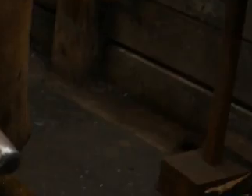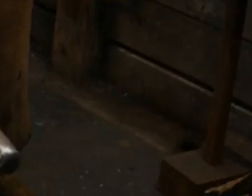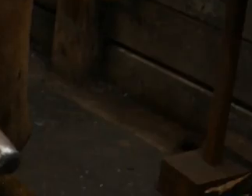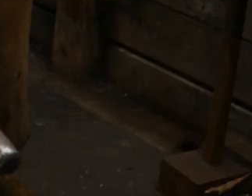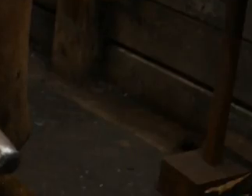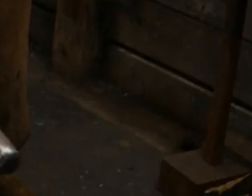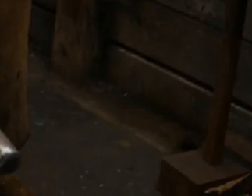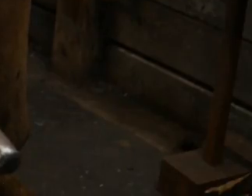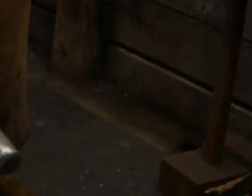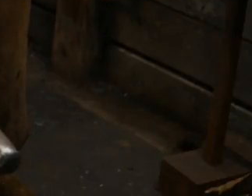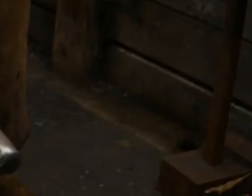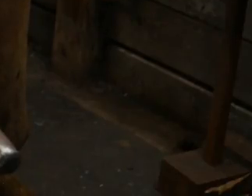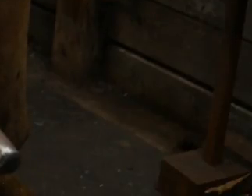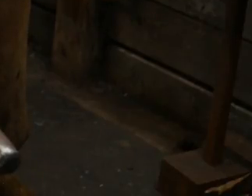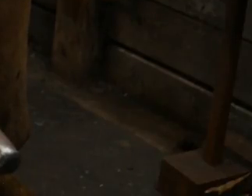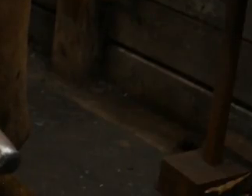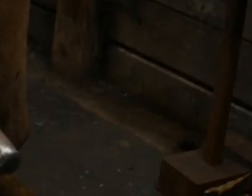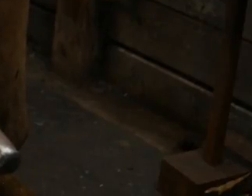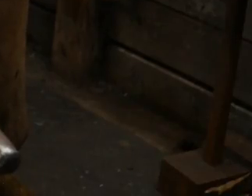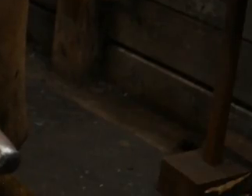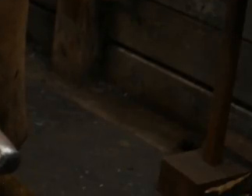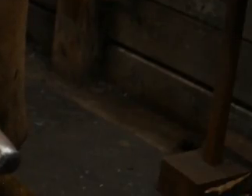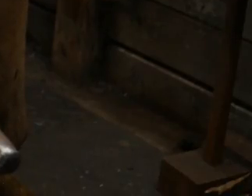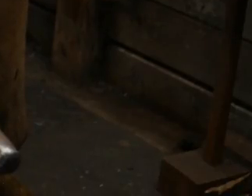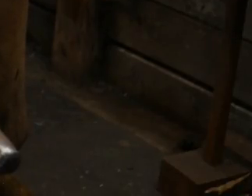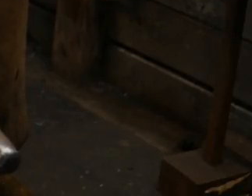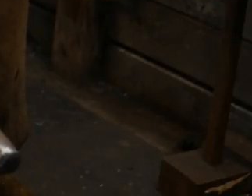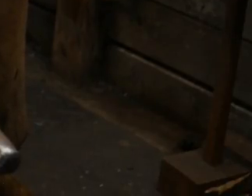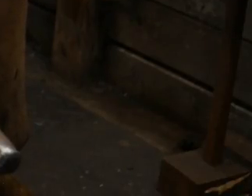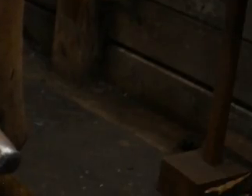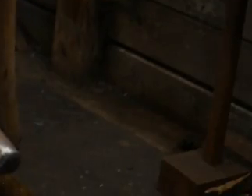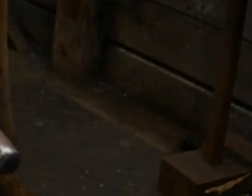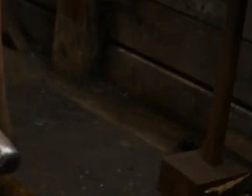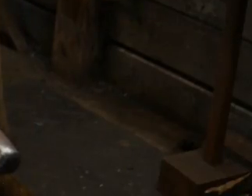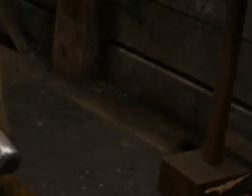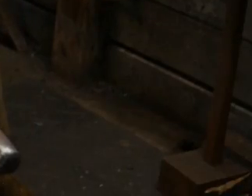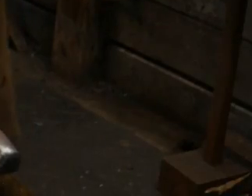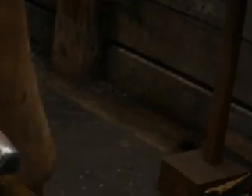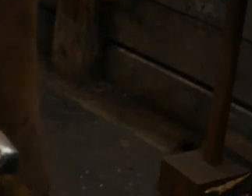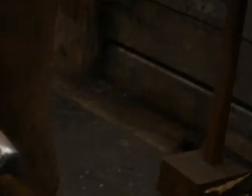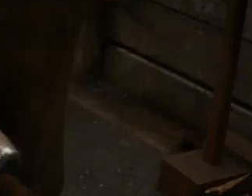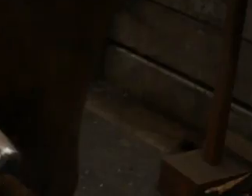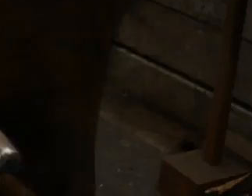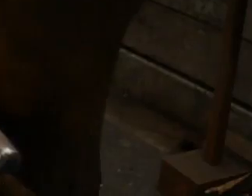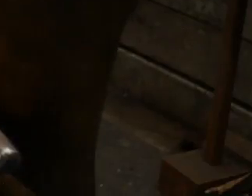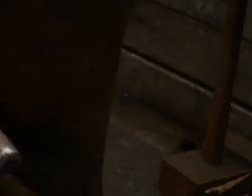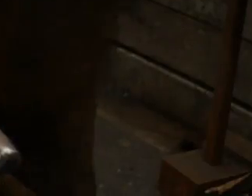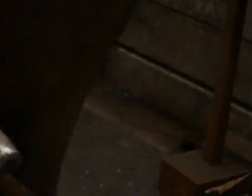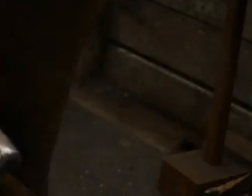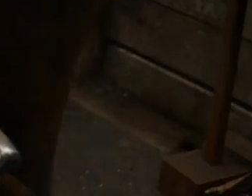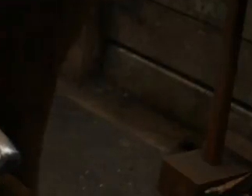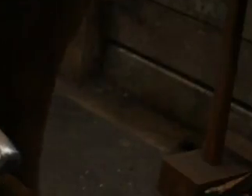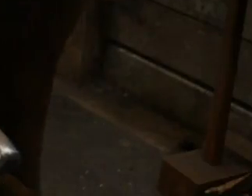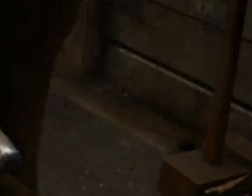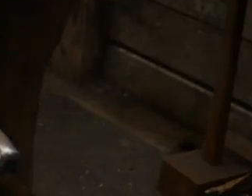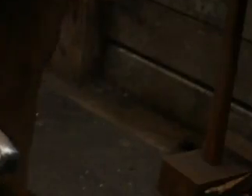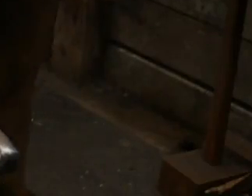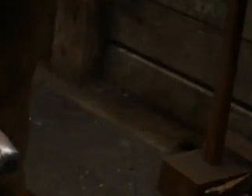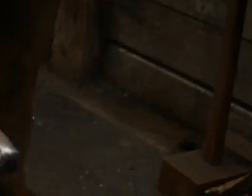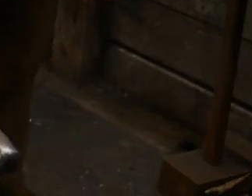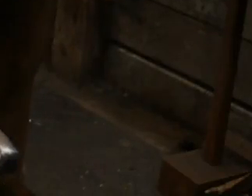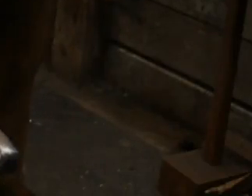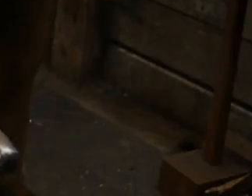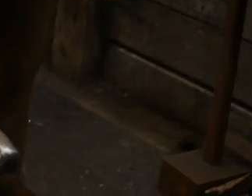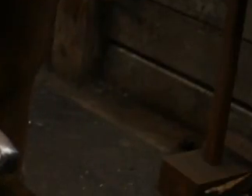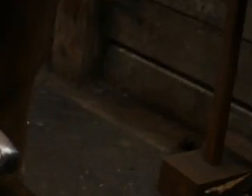This one in half. And that. It's going to get welded up like that. Okay. Boom. All right. So now we